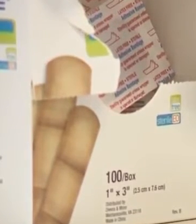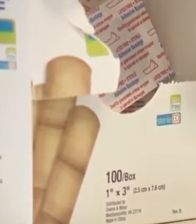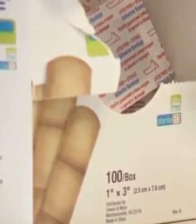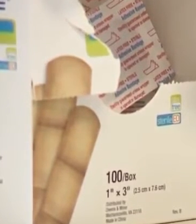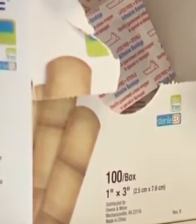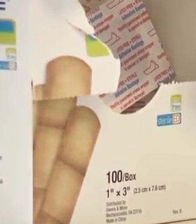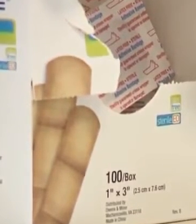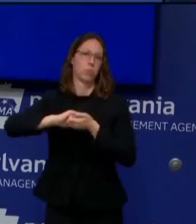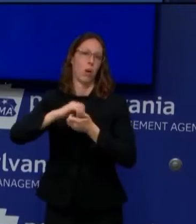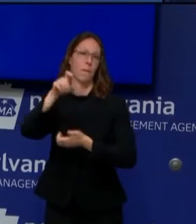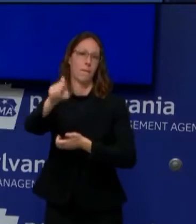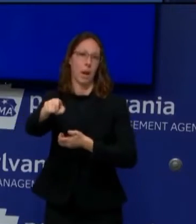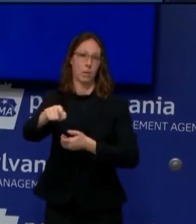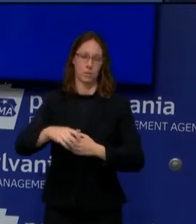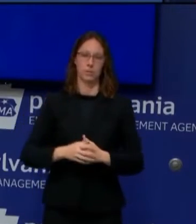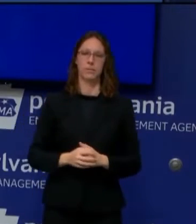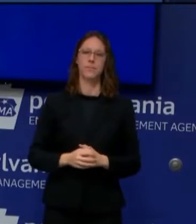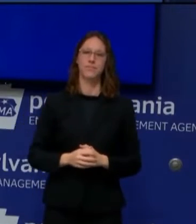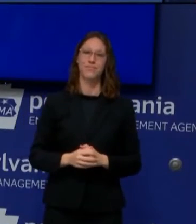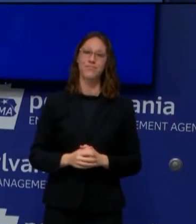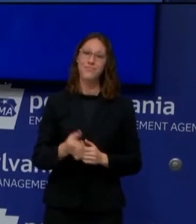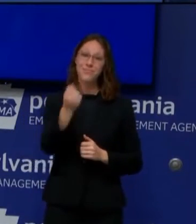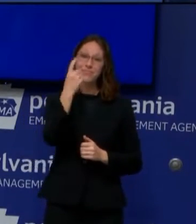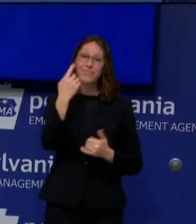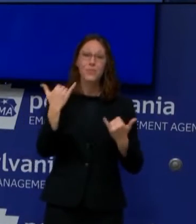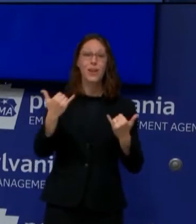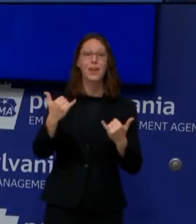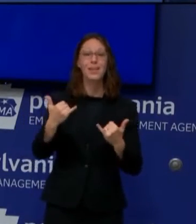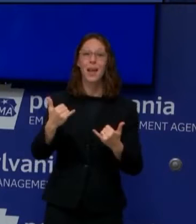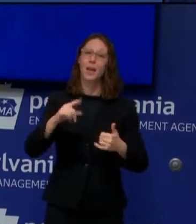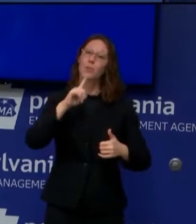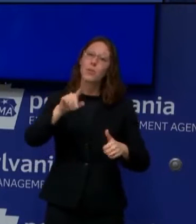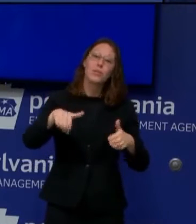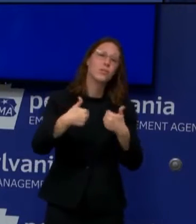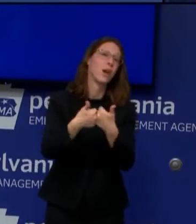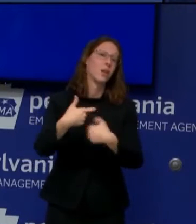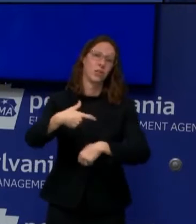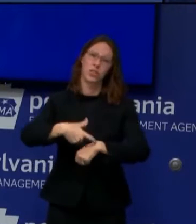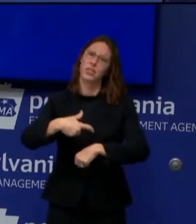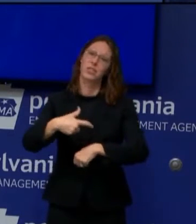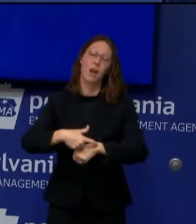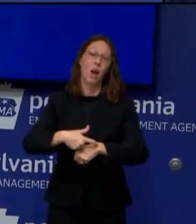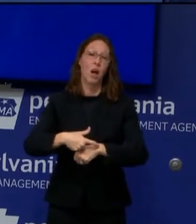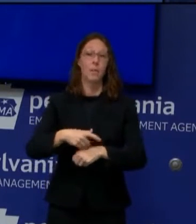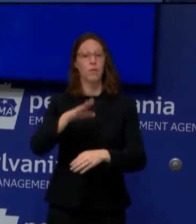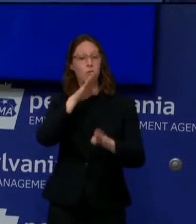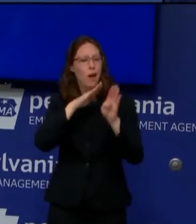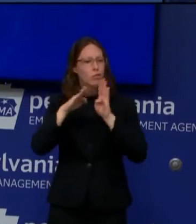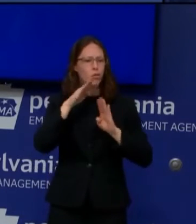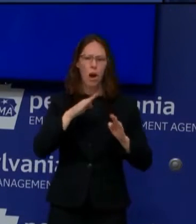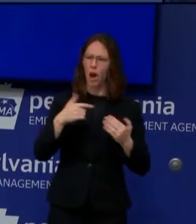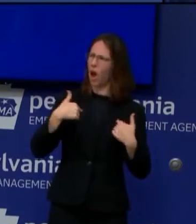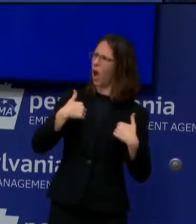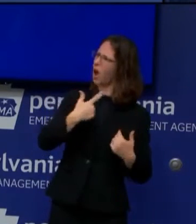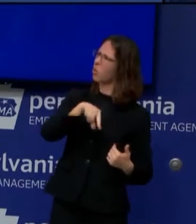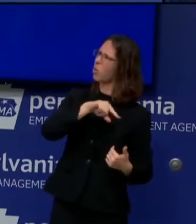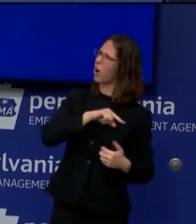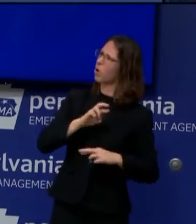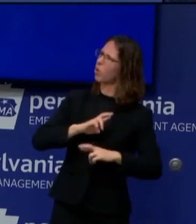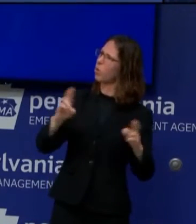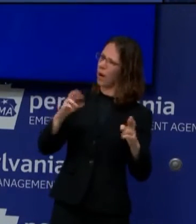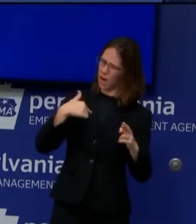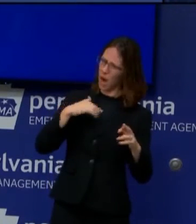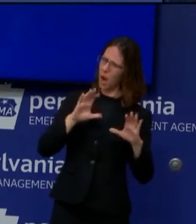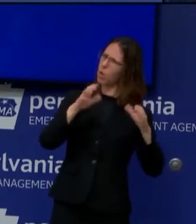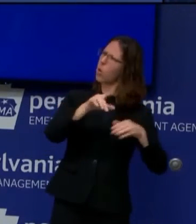offer a timetable. This can be an extremely challenging and frustrating time for many individuals who currently qualify for vaccinations across the state